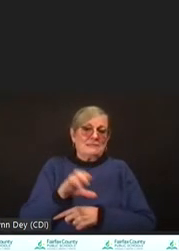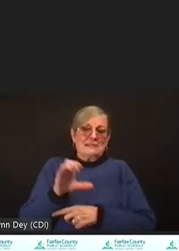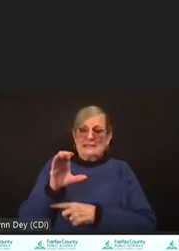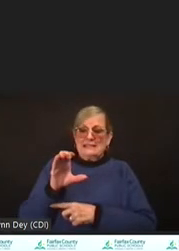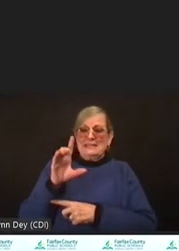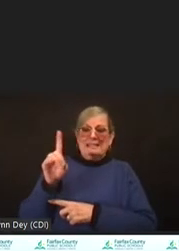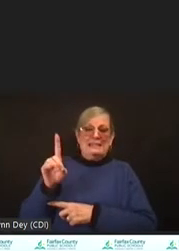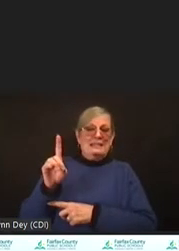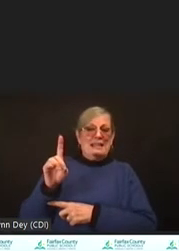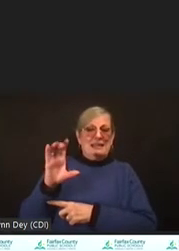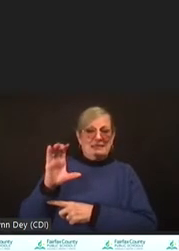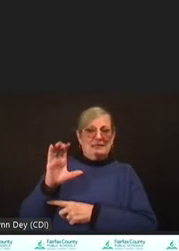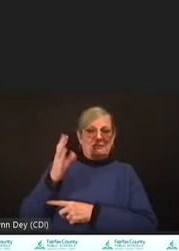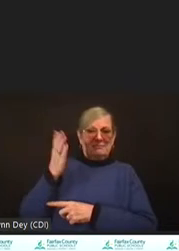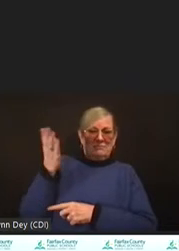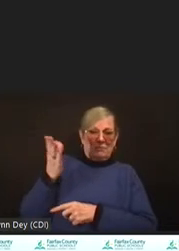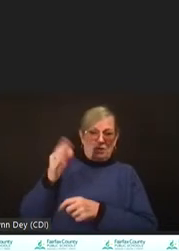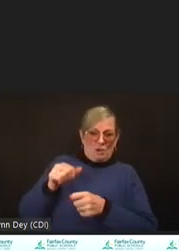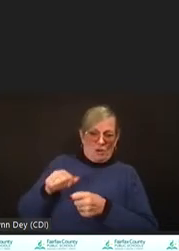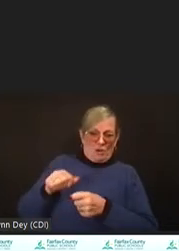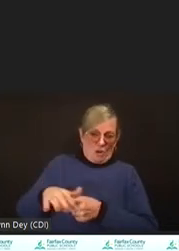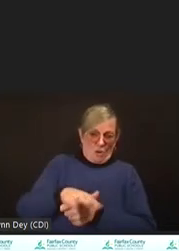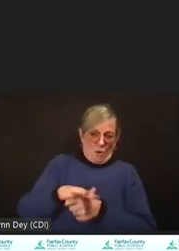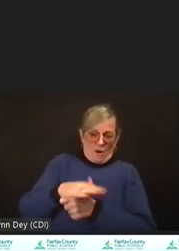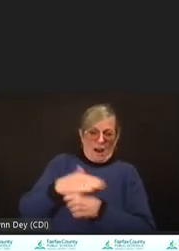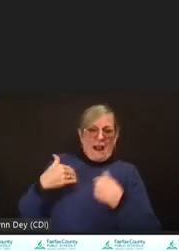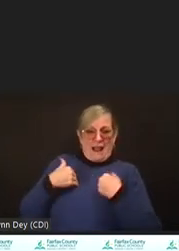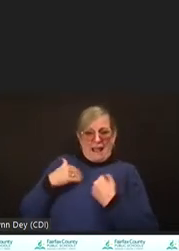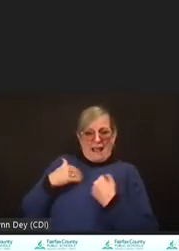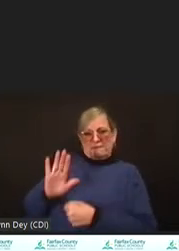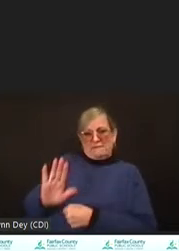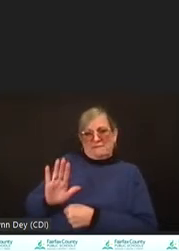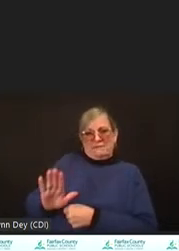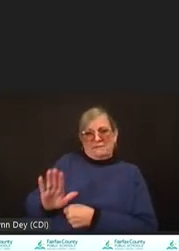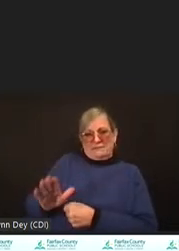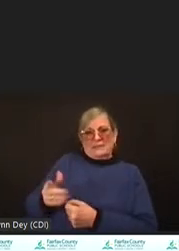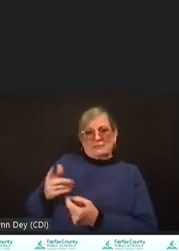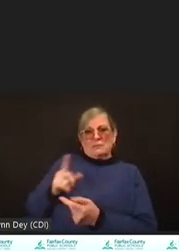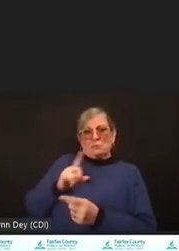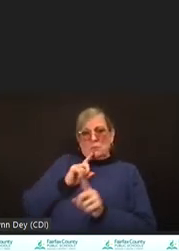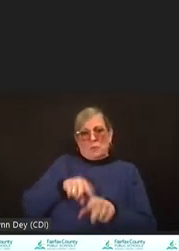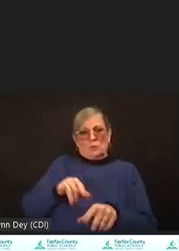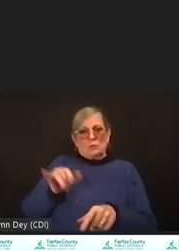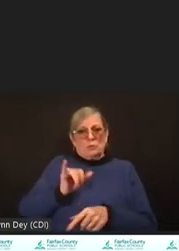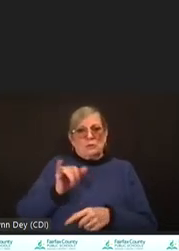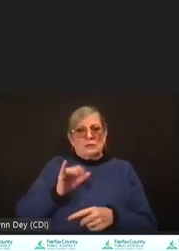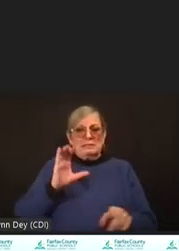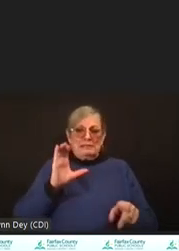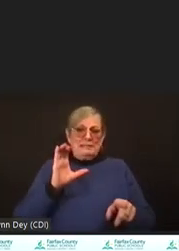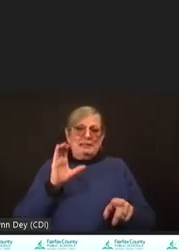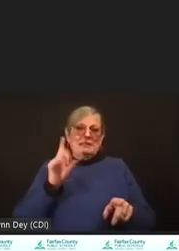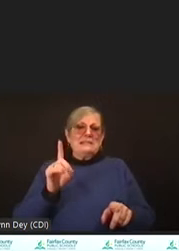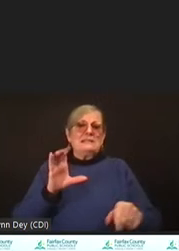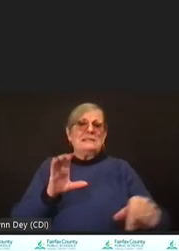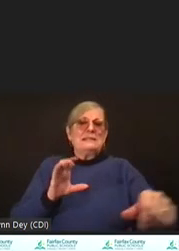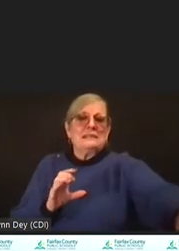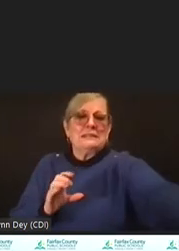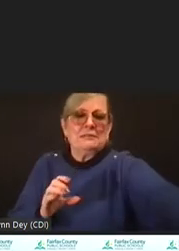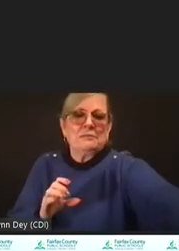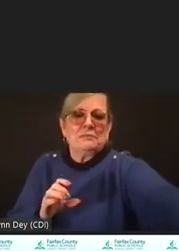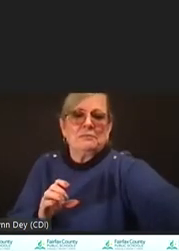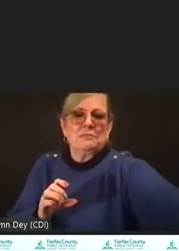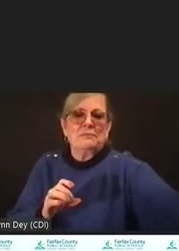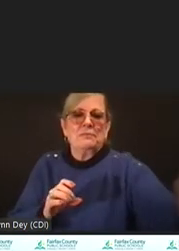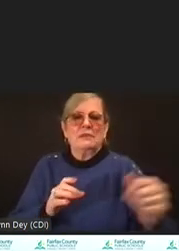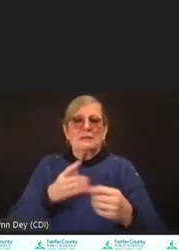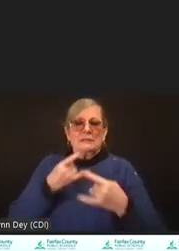health departments say regarding masking. The CDC continues to encourage universal masking for